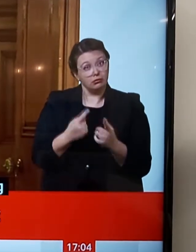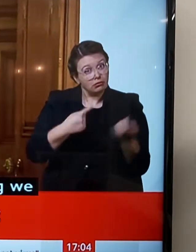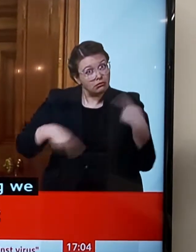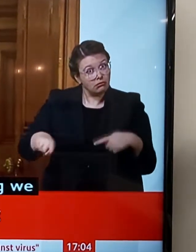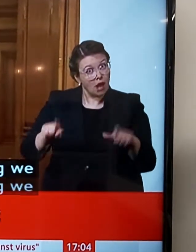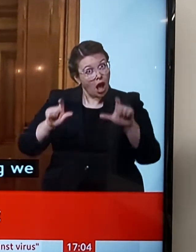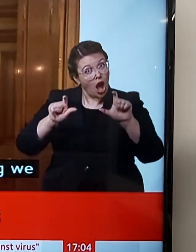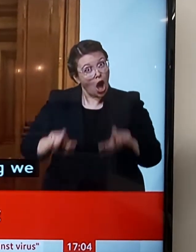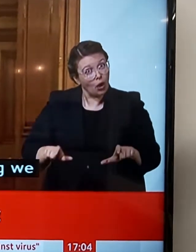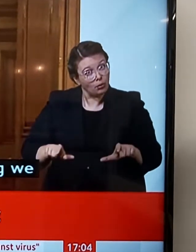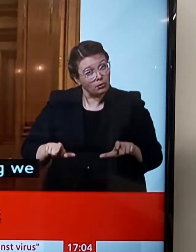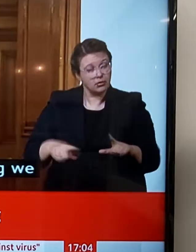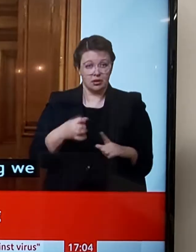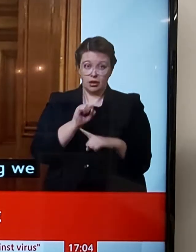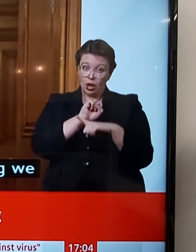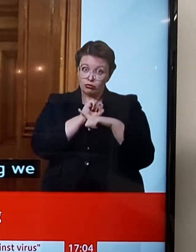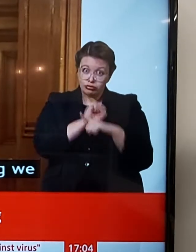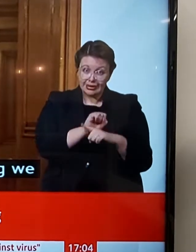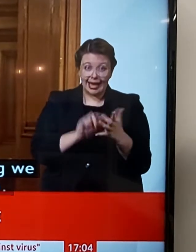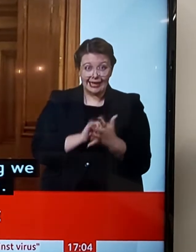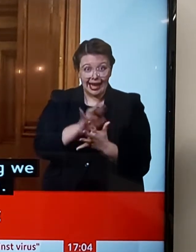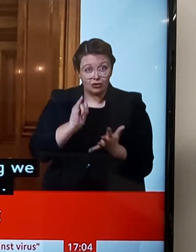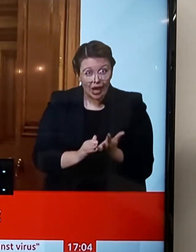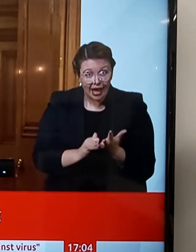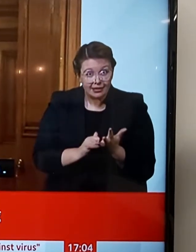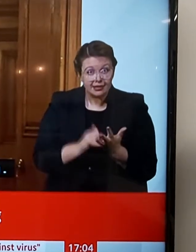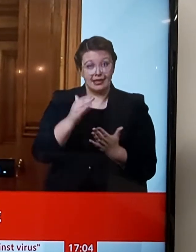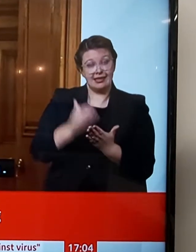protect our NHS, then